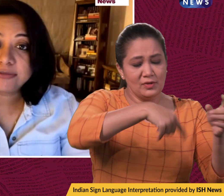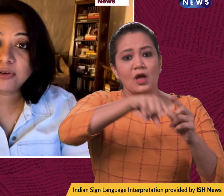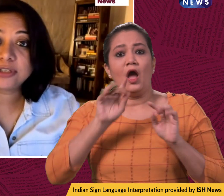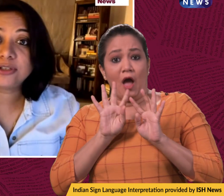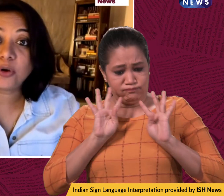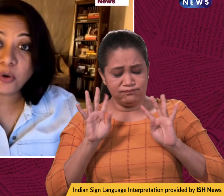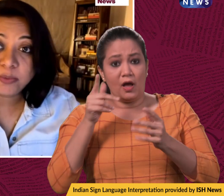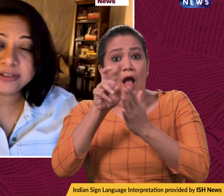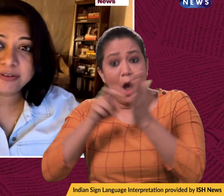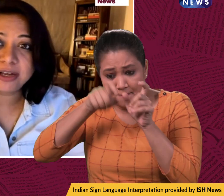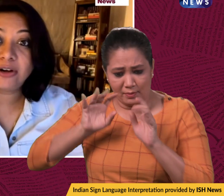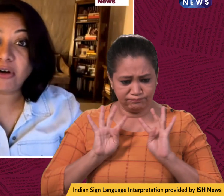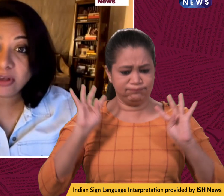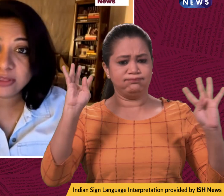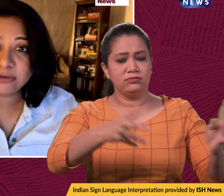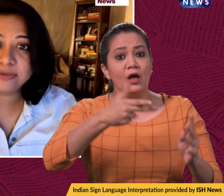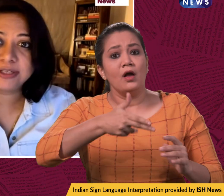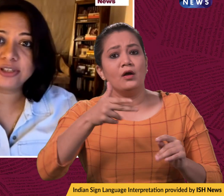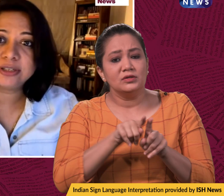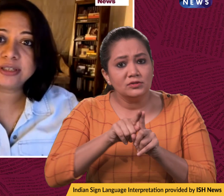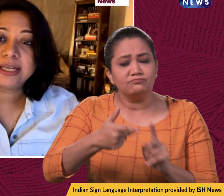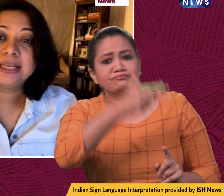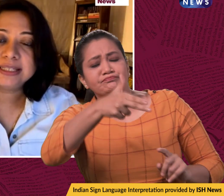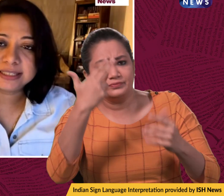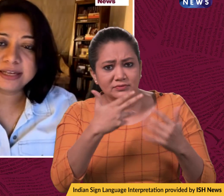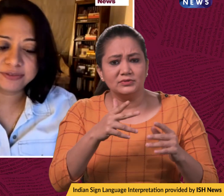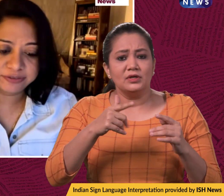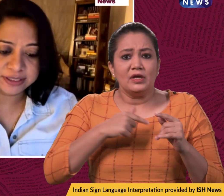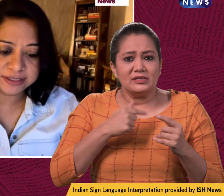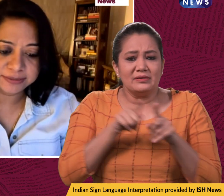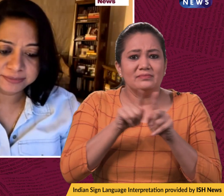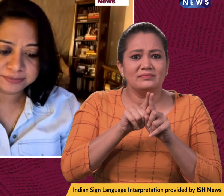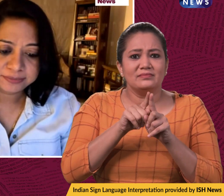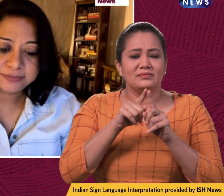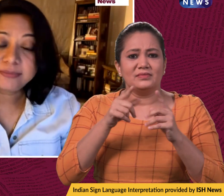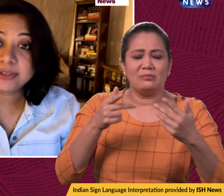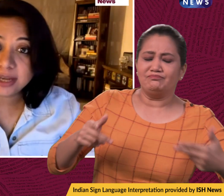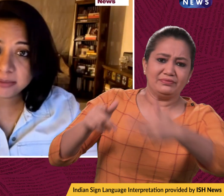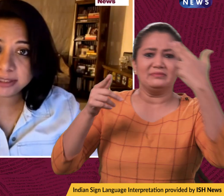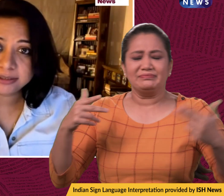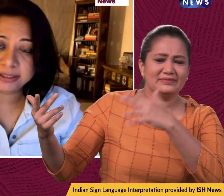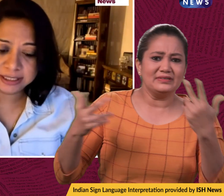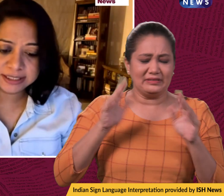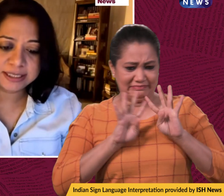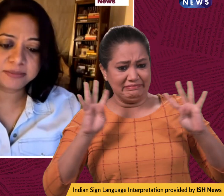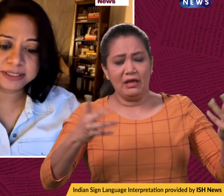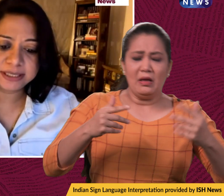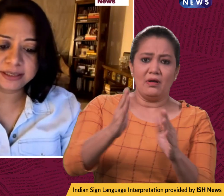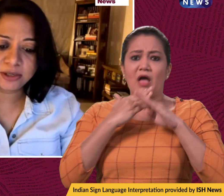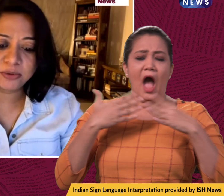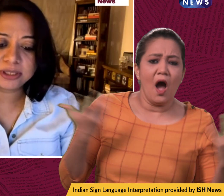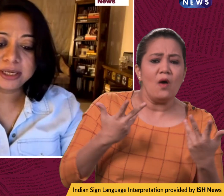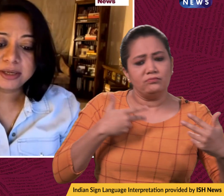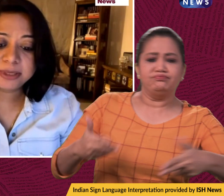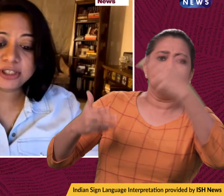the security forces opened fire on those villagers in self-defence. The Army, in a statement